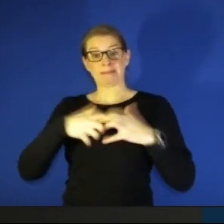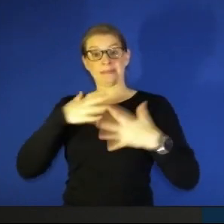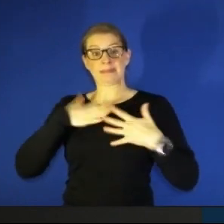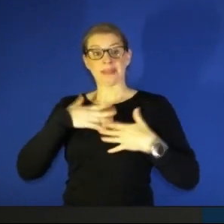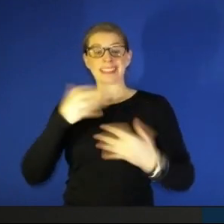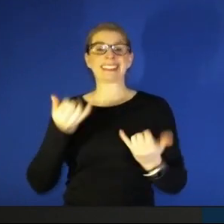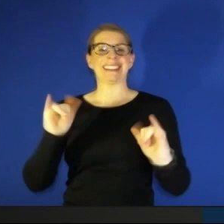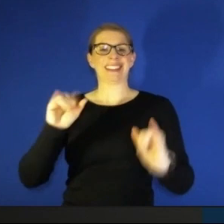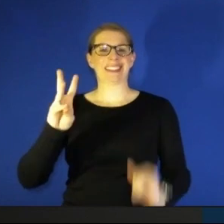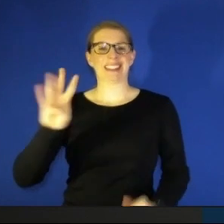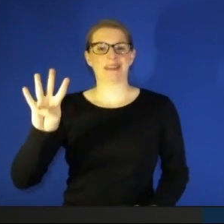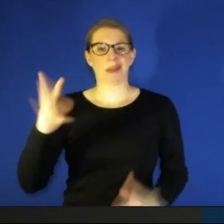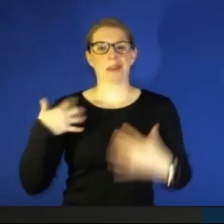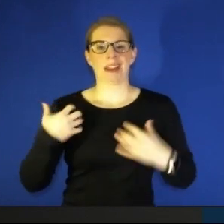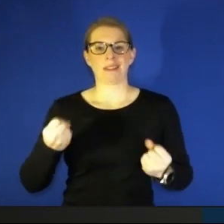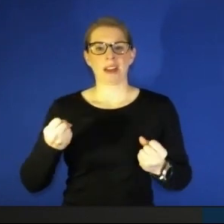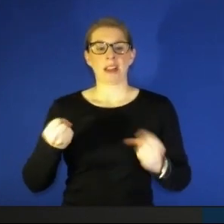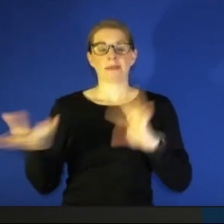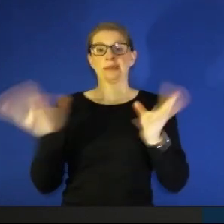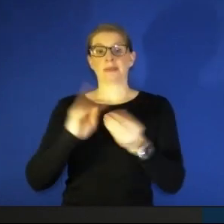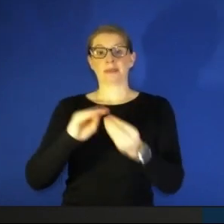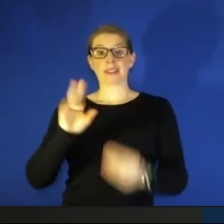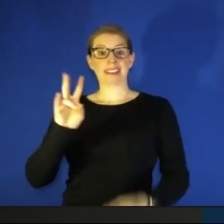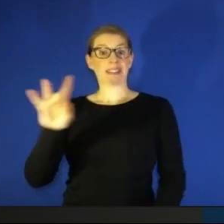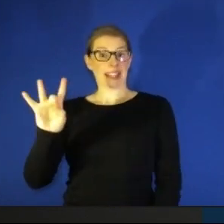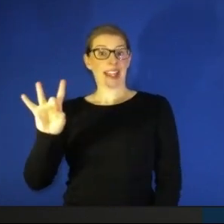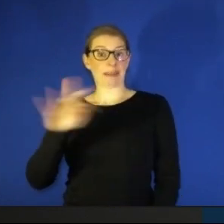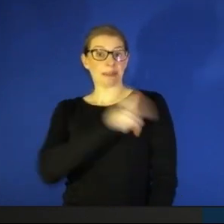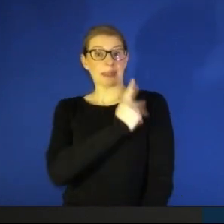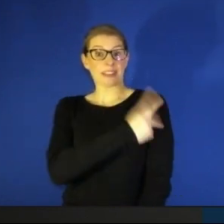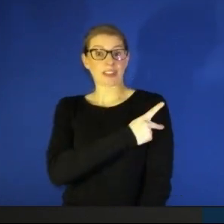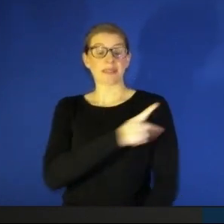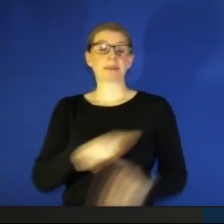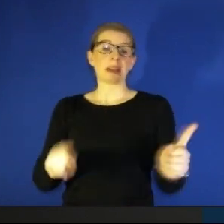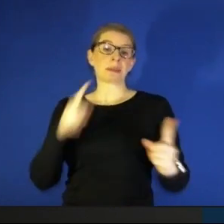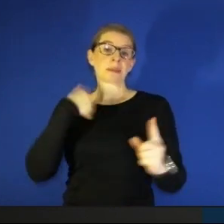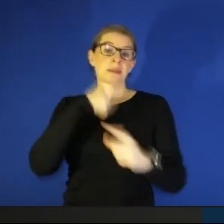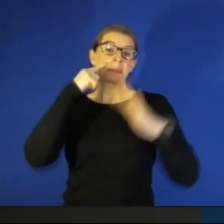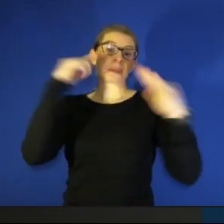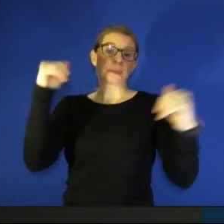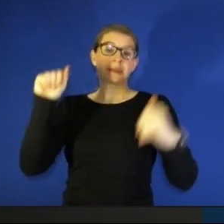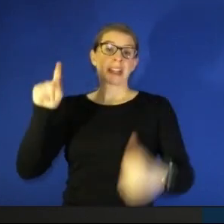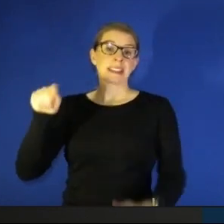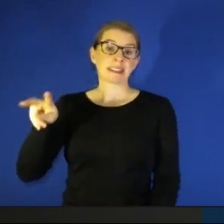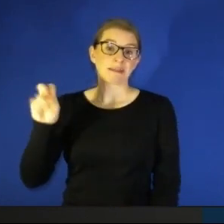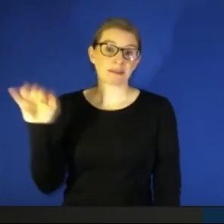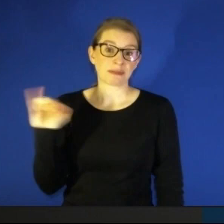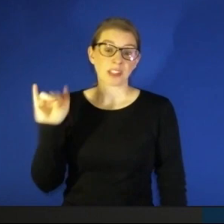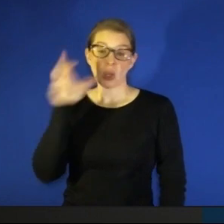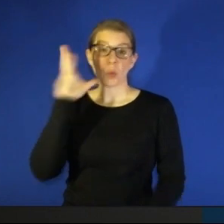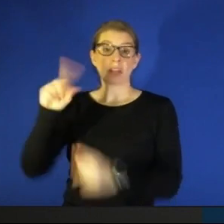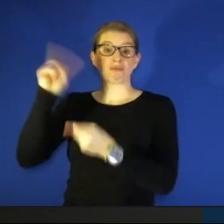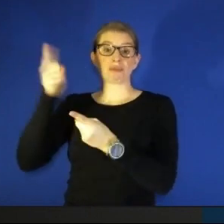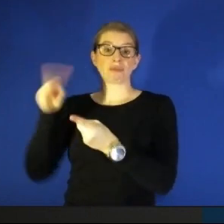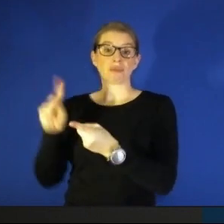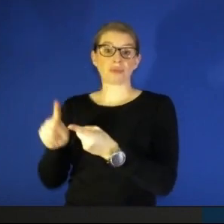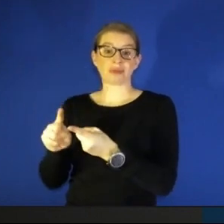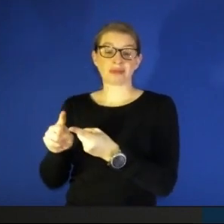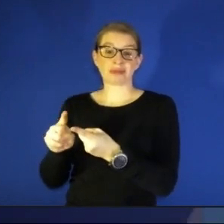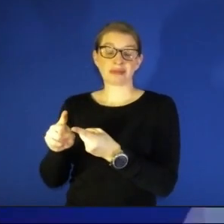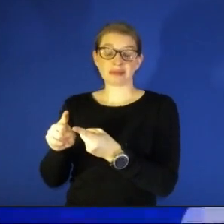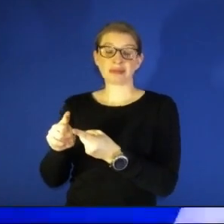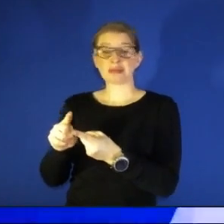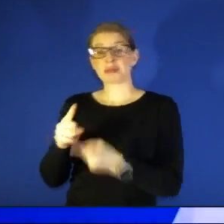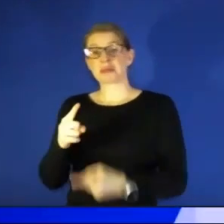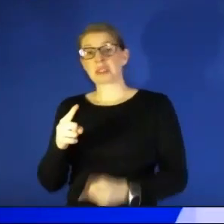recovery period, a total of 78. But again, Jess, we were hoping the active infections would go down to those single digits or